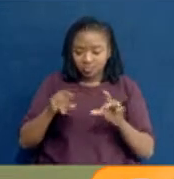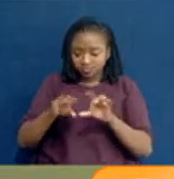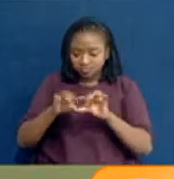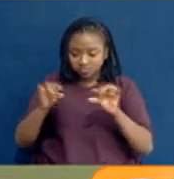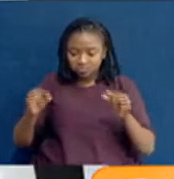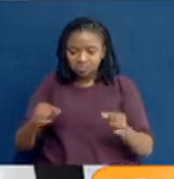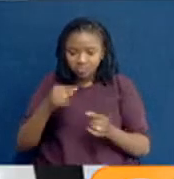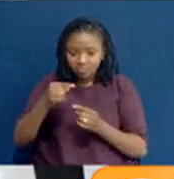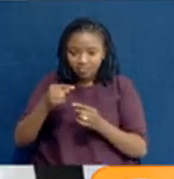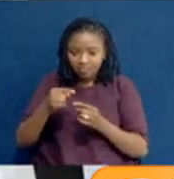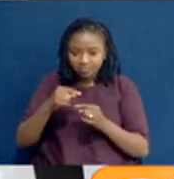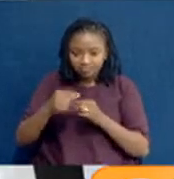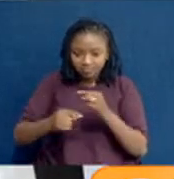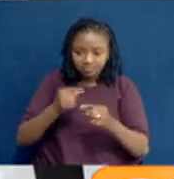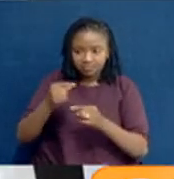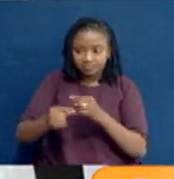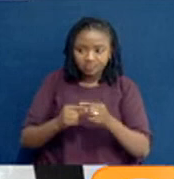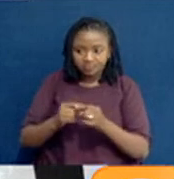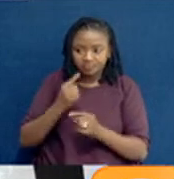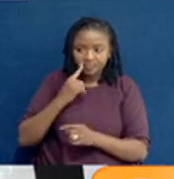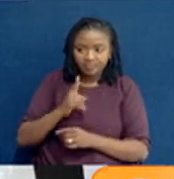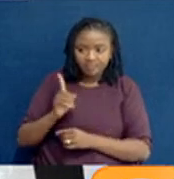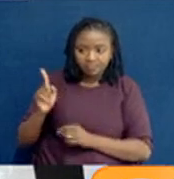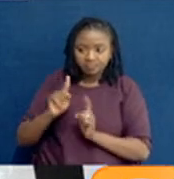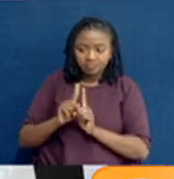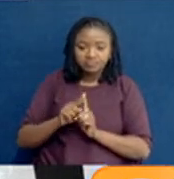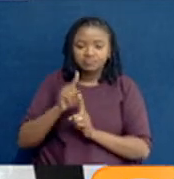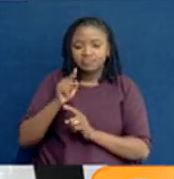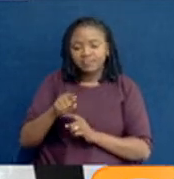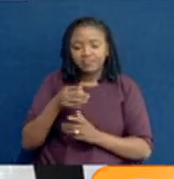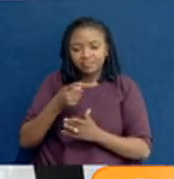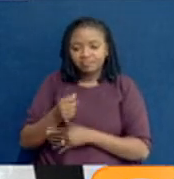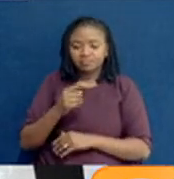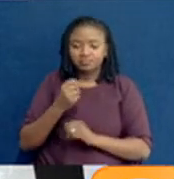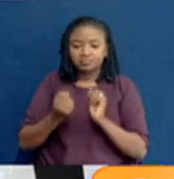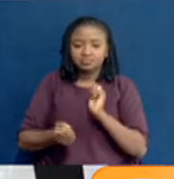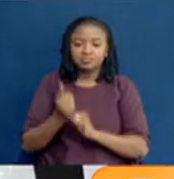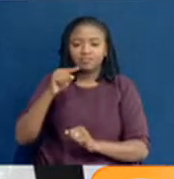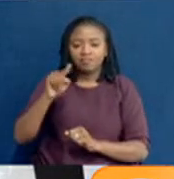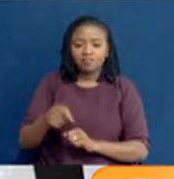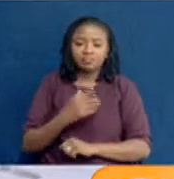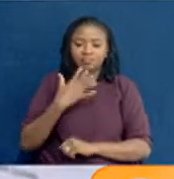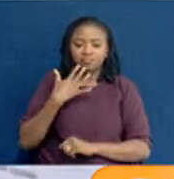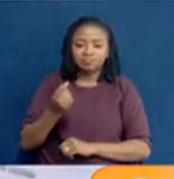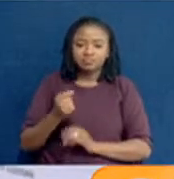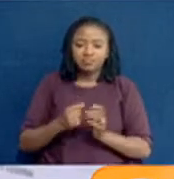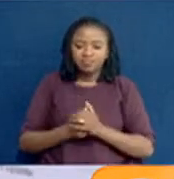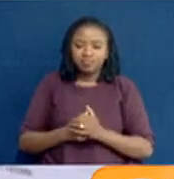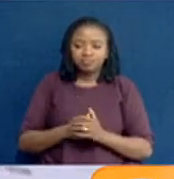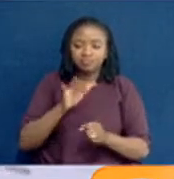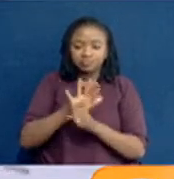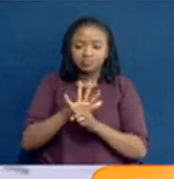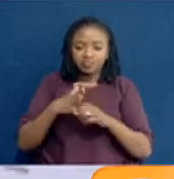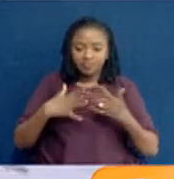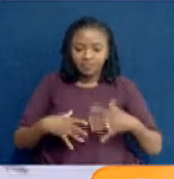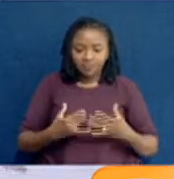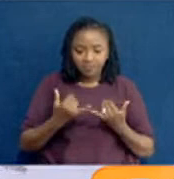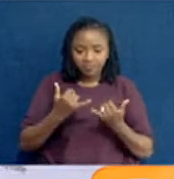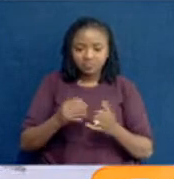think is becoming a more common occurrence, then you're probably looking at around 11,500 per meter. A lot of people are currently